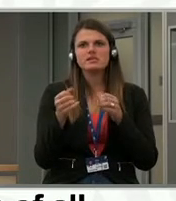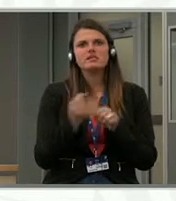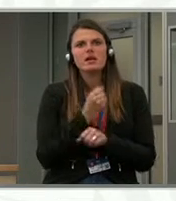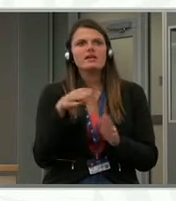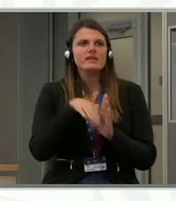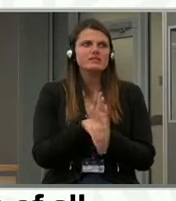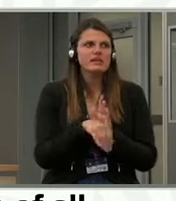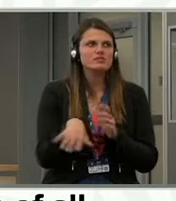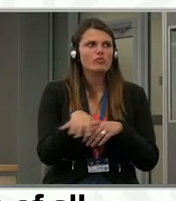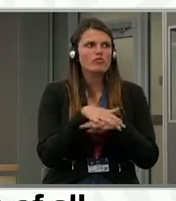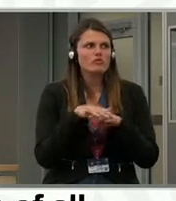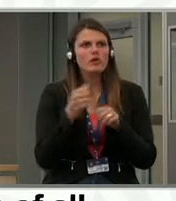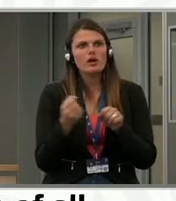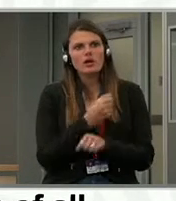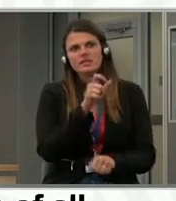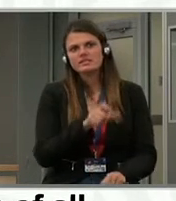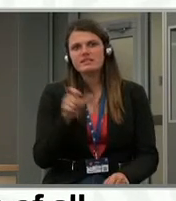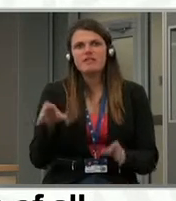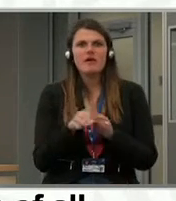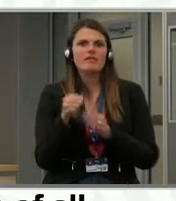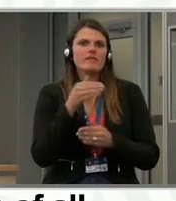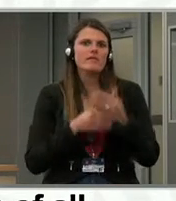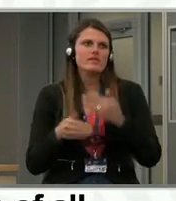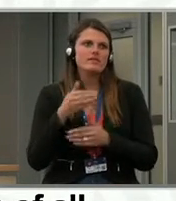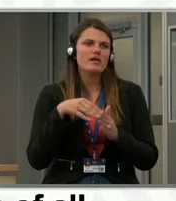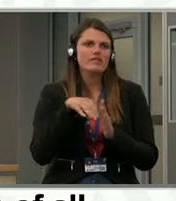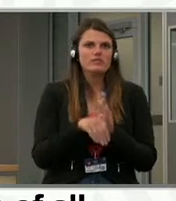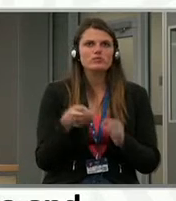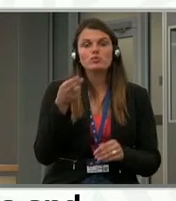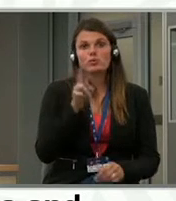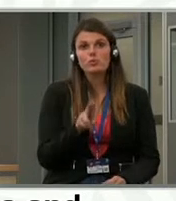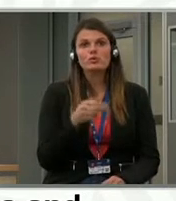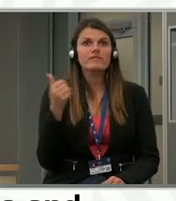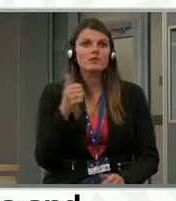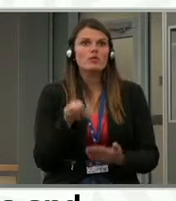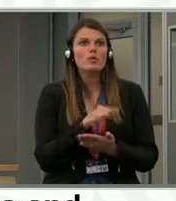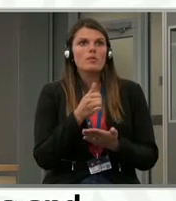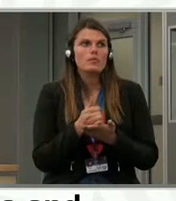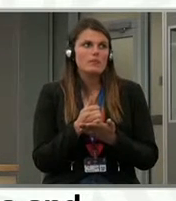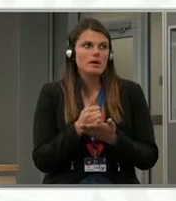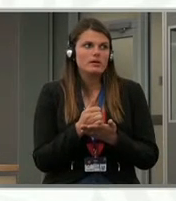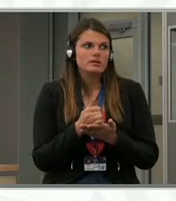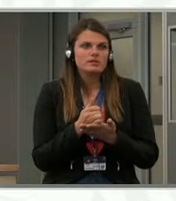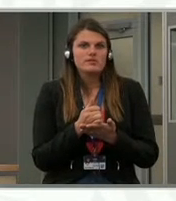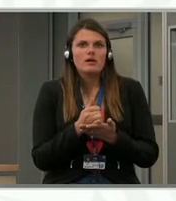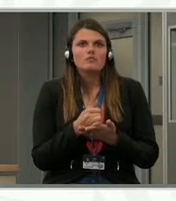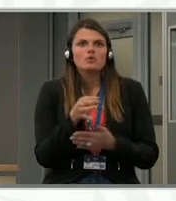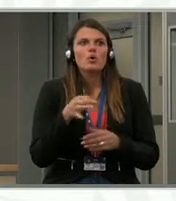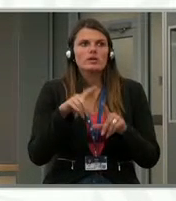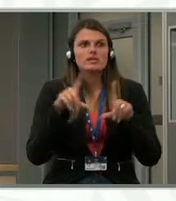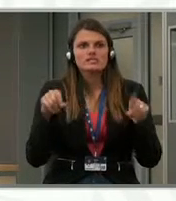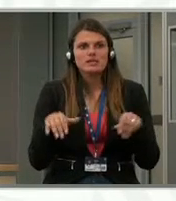disability and their representative organization. We will use to